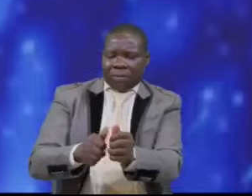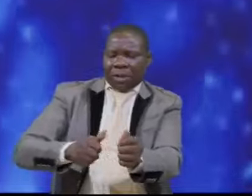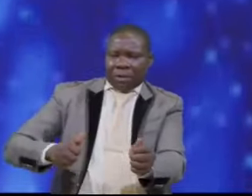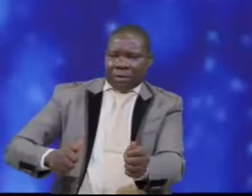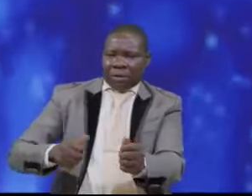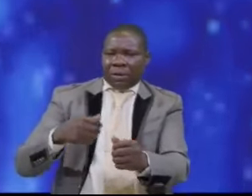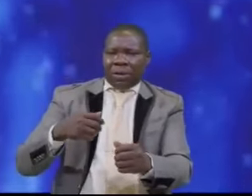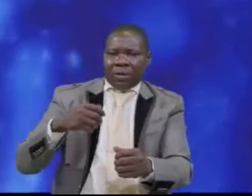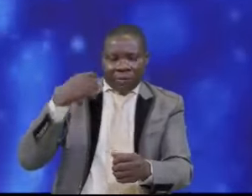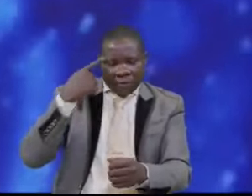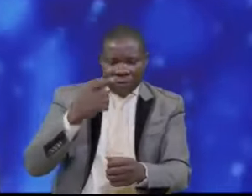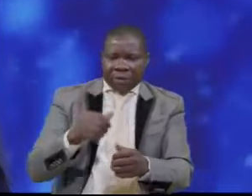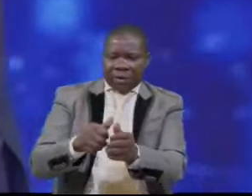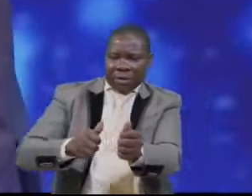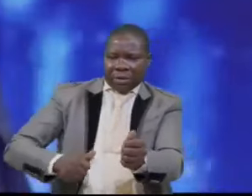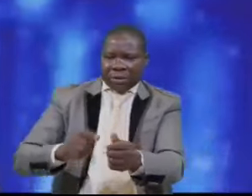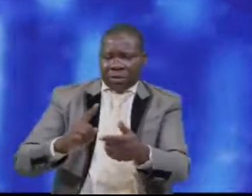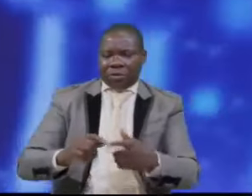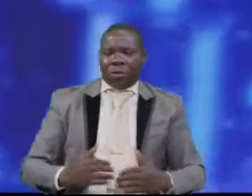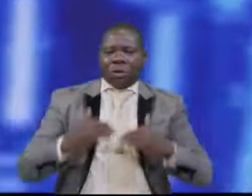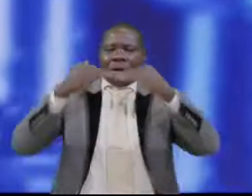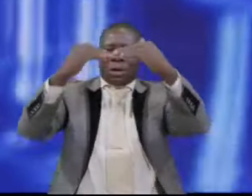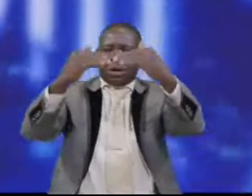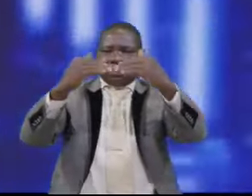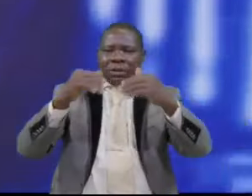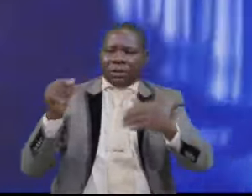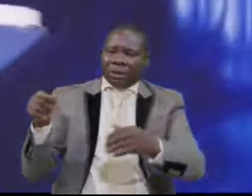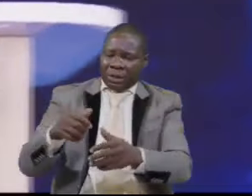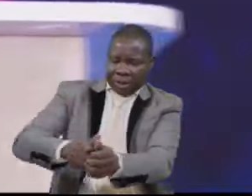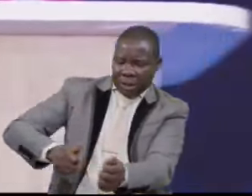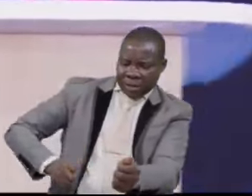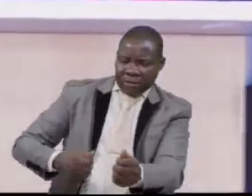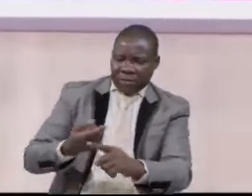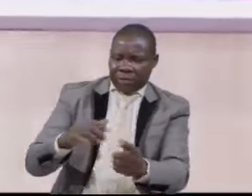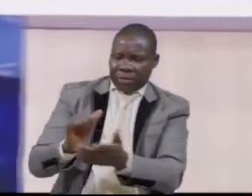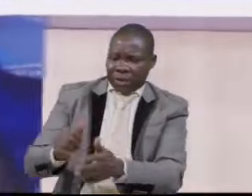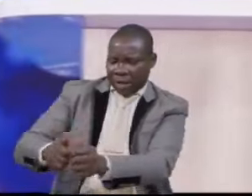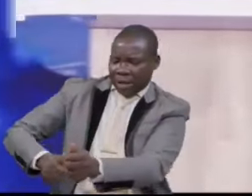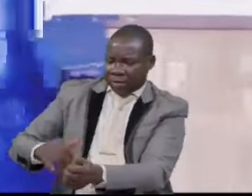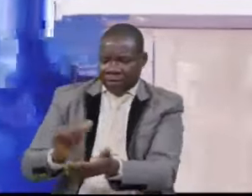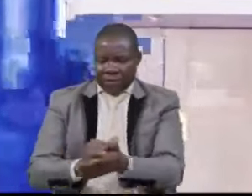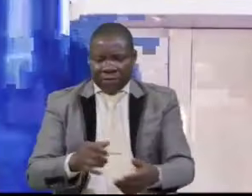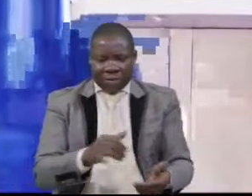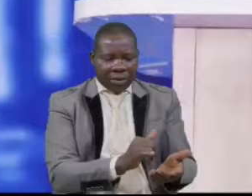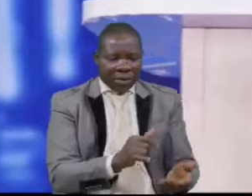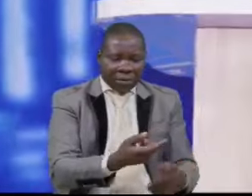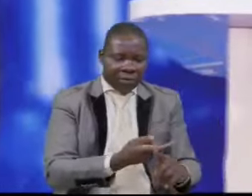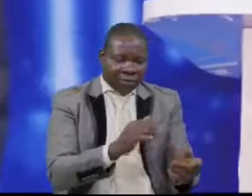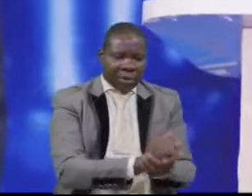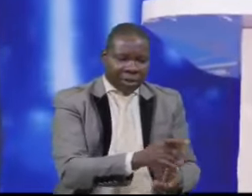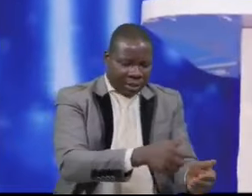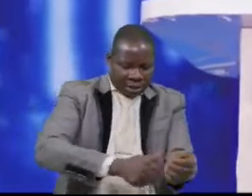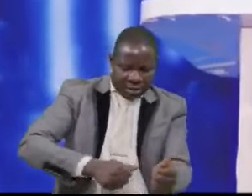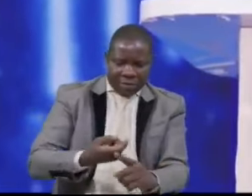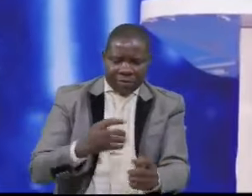abstinence to advance. He abstained from that, abstained from that, abstained from that. Yes, all the magicians